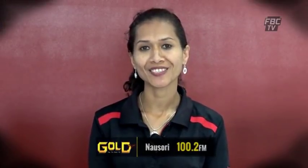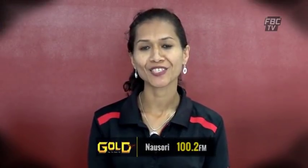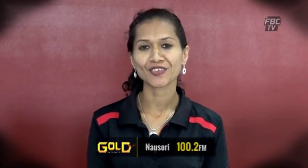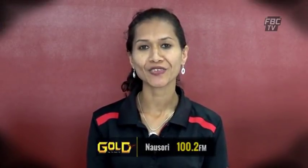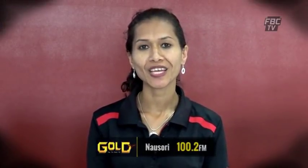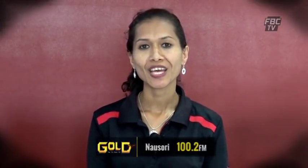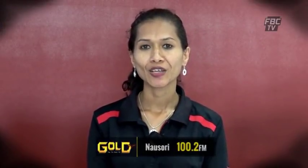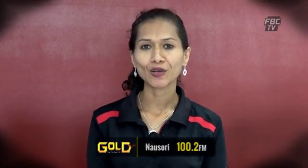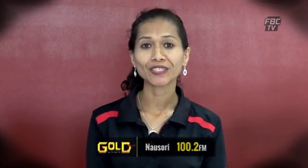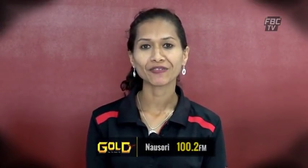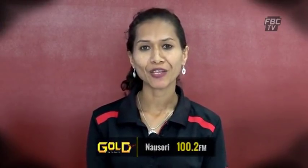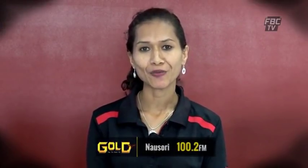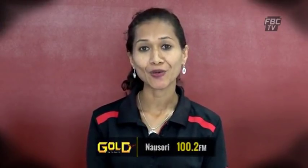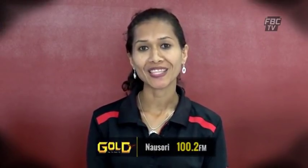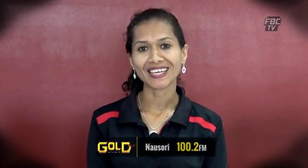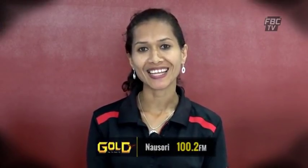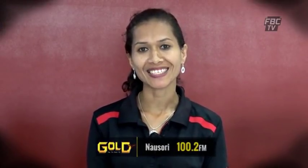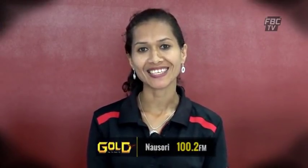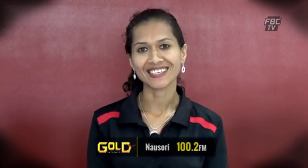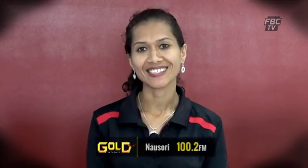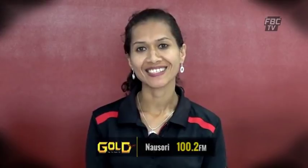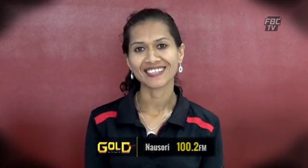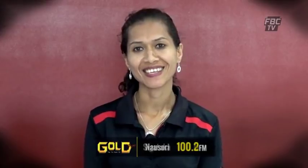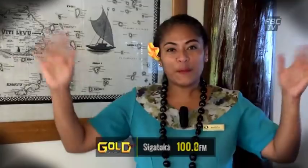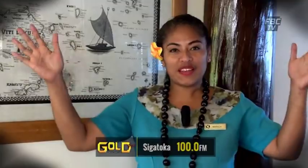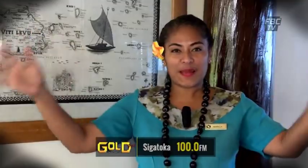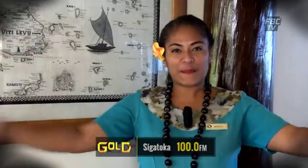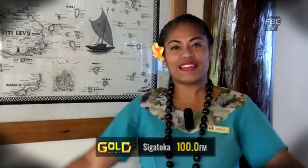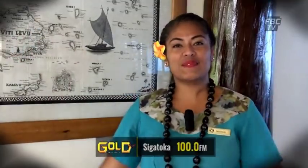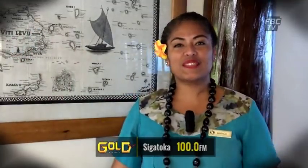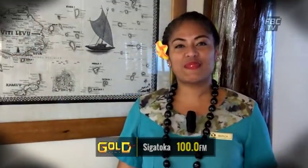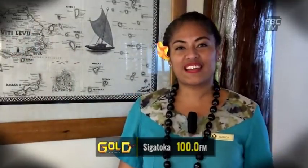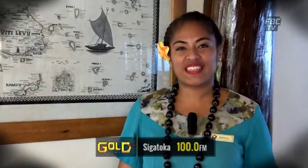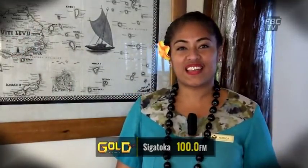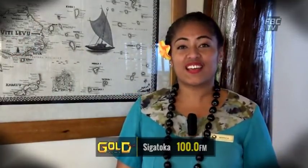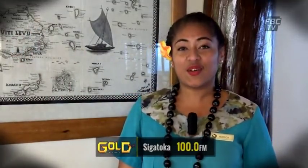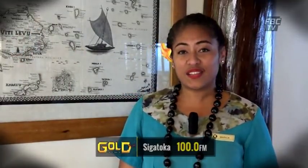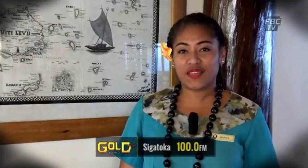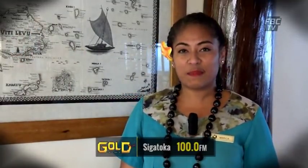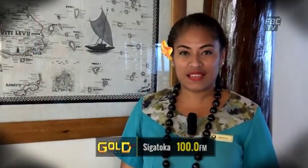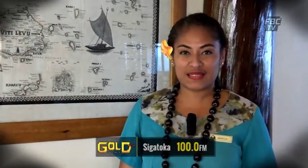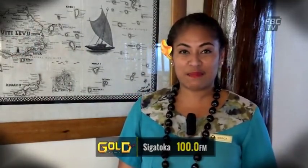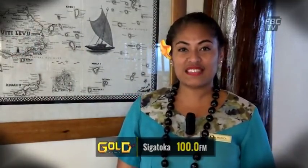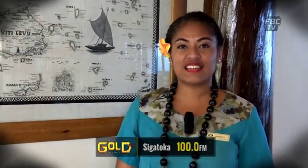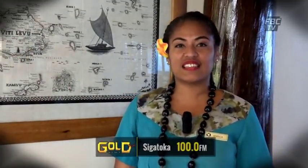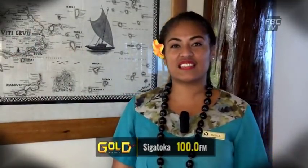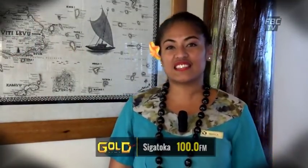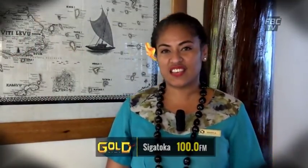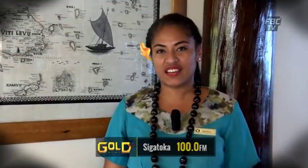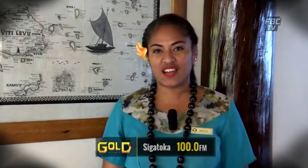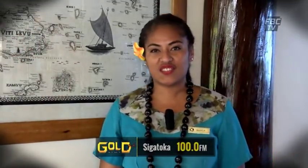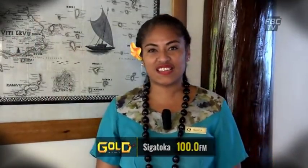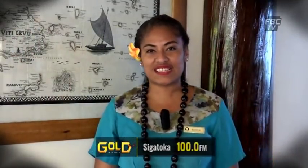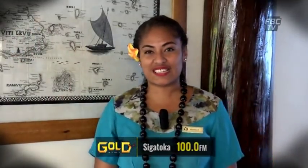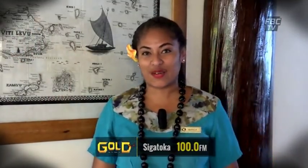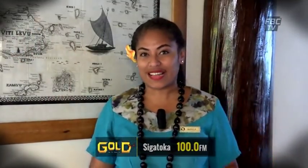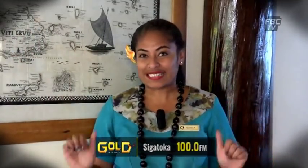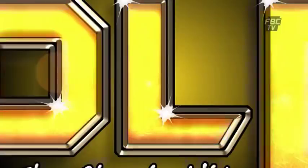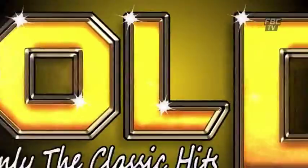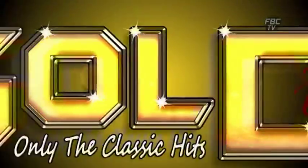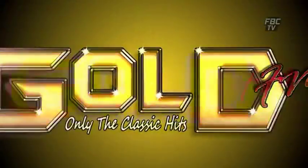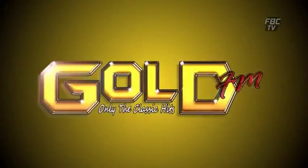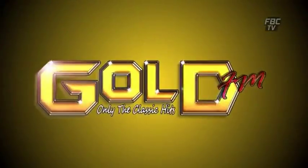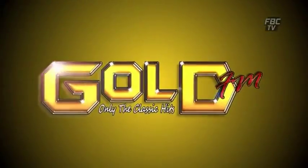FM here in Nosuri. Gold FM, only the classic hits. Bula, my name is Marida. Gold FM plays the best classics here in Outrigger,